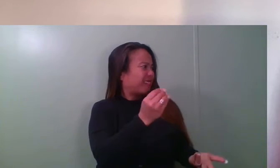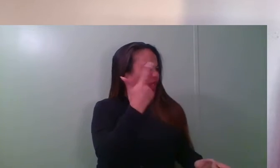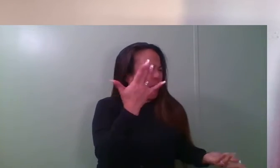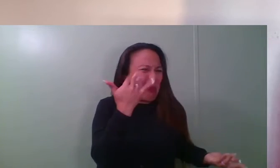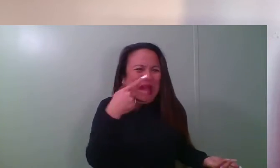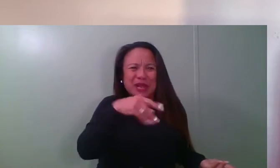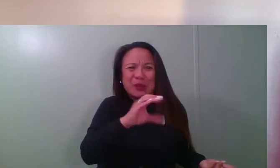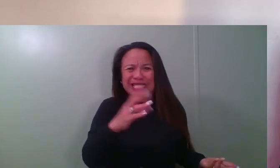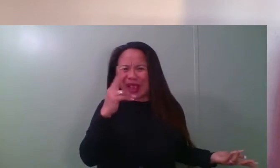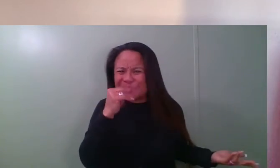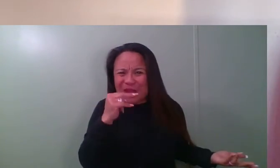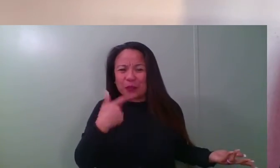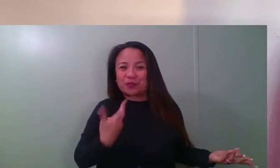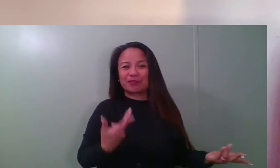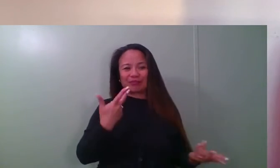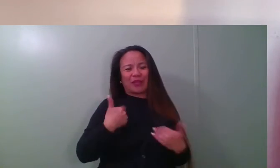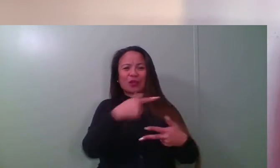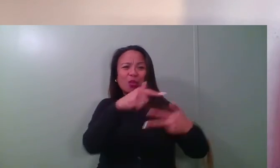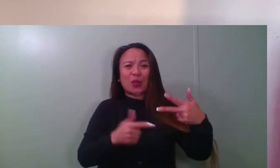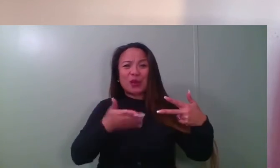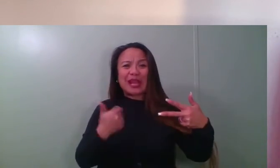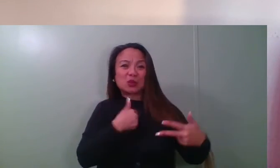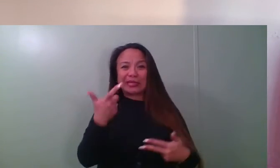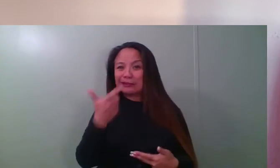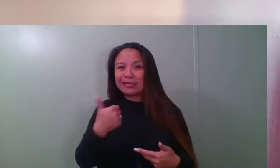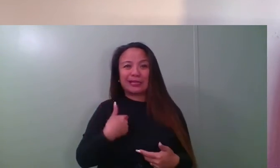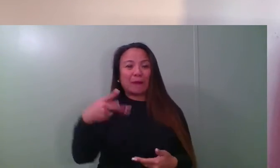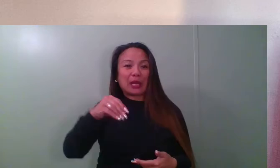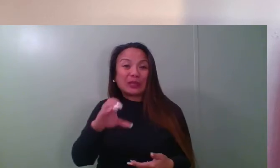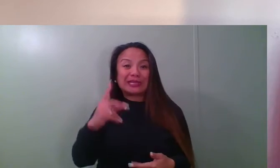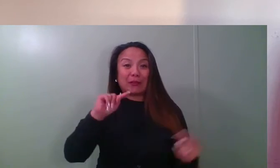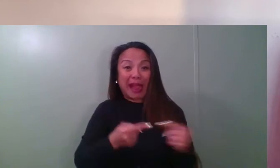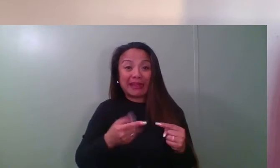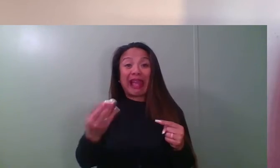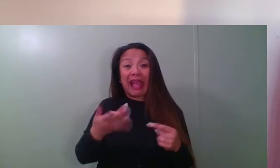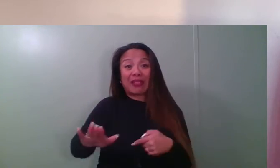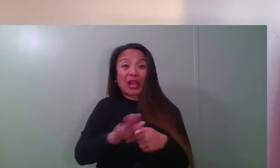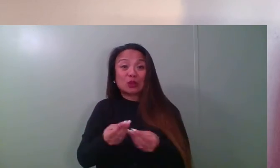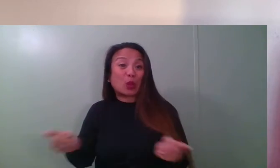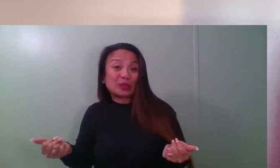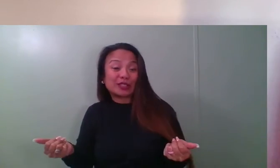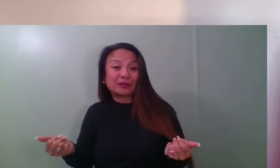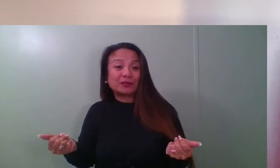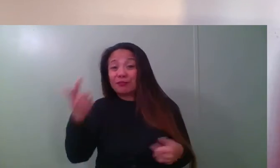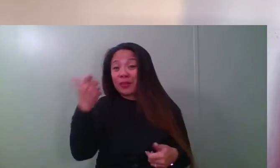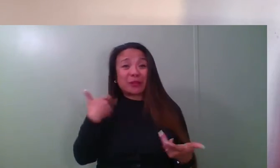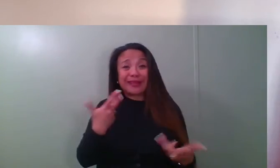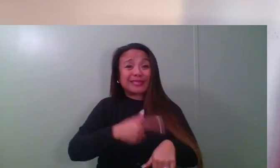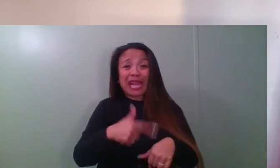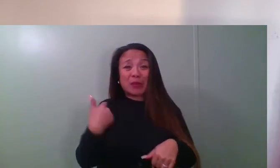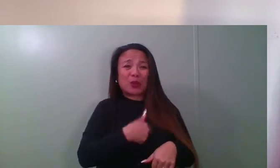she thinks POC pain is so funny by looking at the 3 ways we consume POC pain, each immediately followed by their own unique